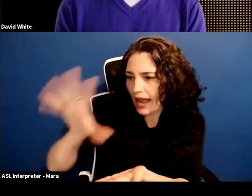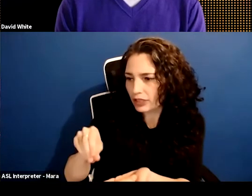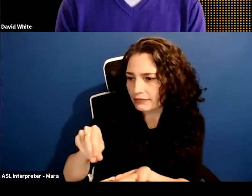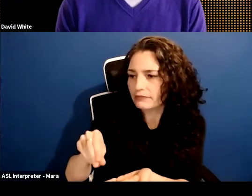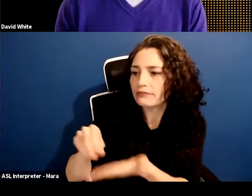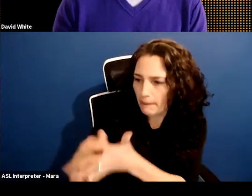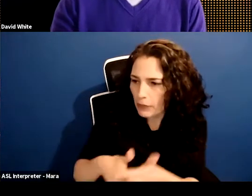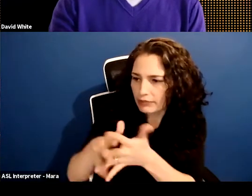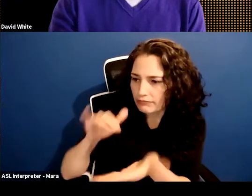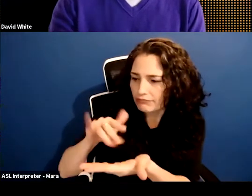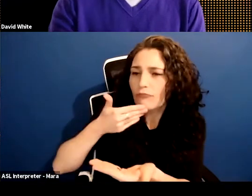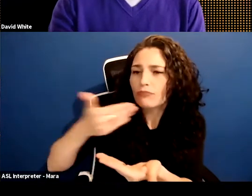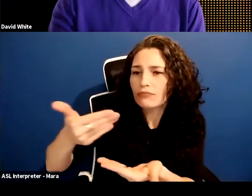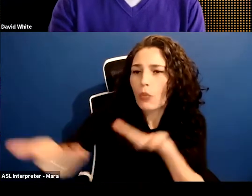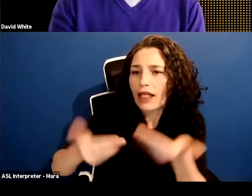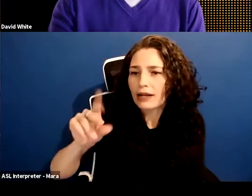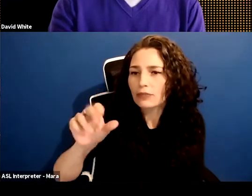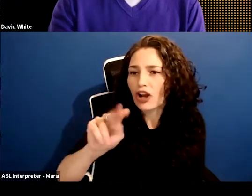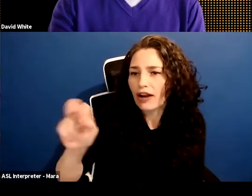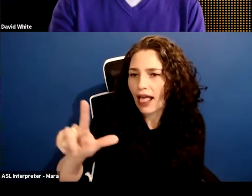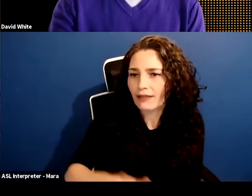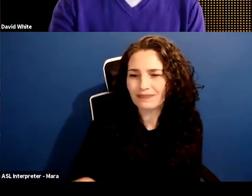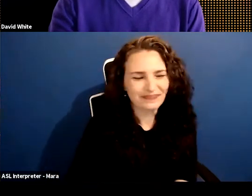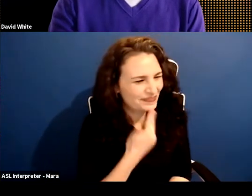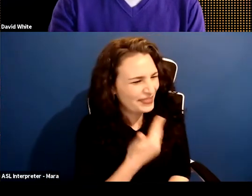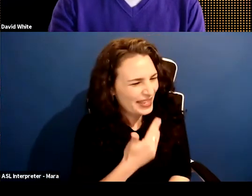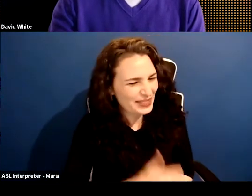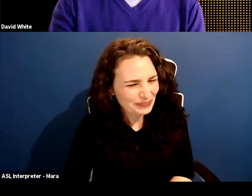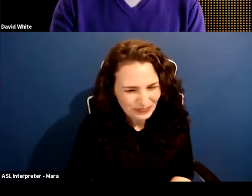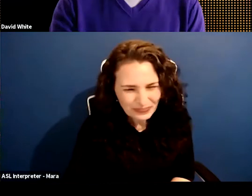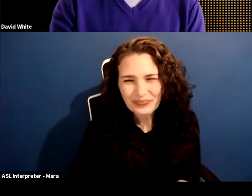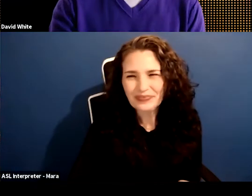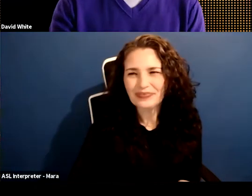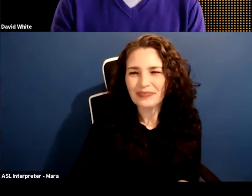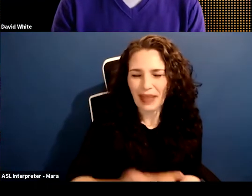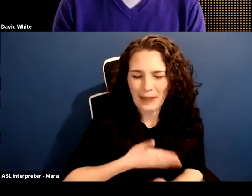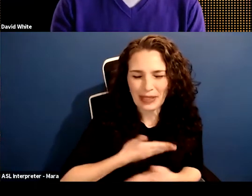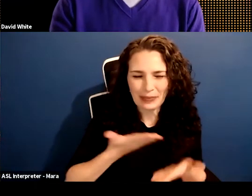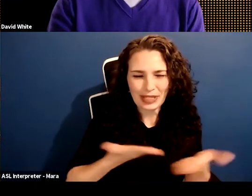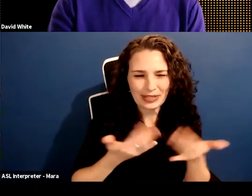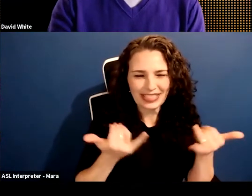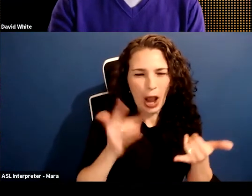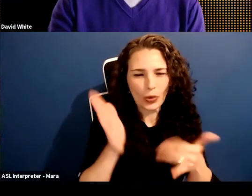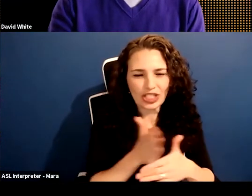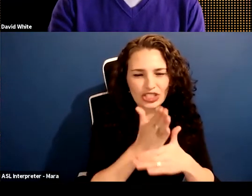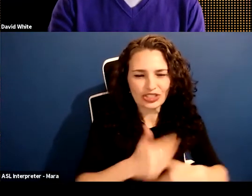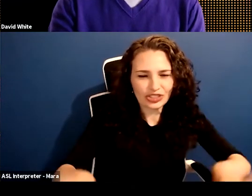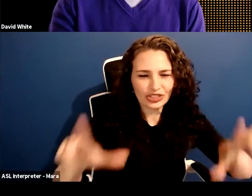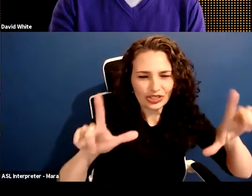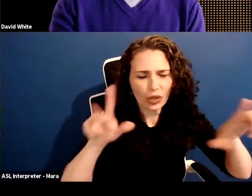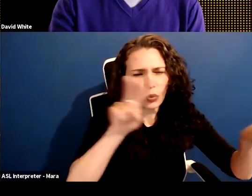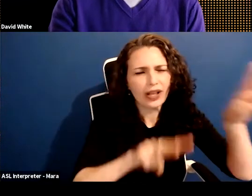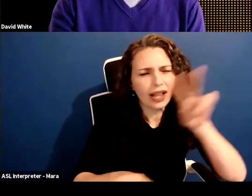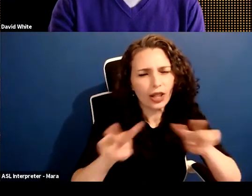joining us. Thank you, David. Really happy to be here today. Okay, I'm going to share my screen now so that we can take a look